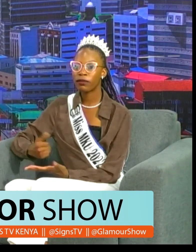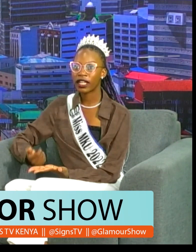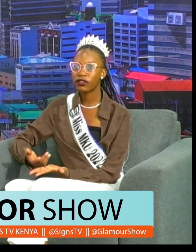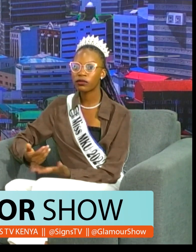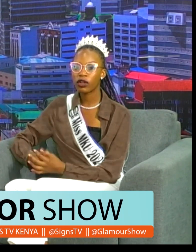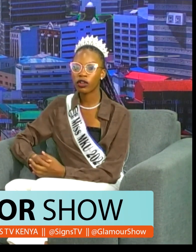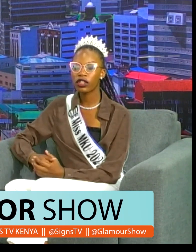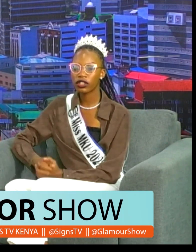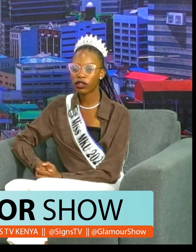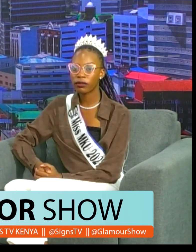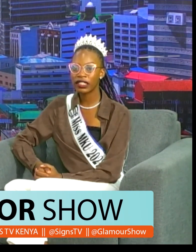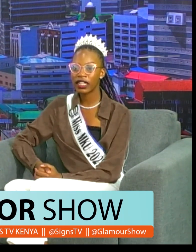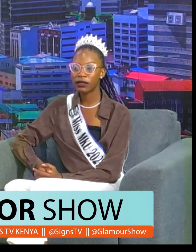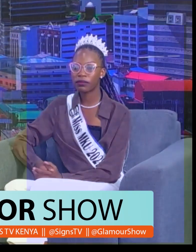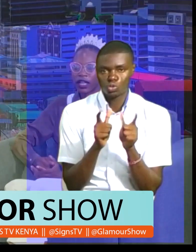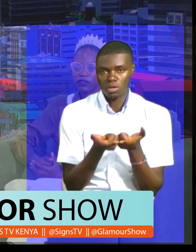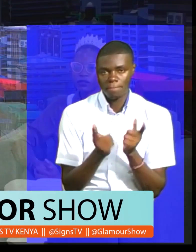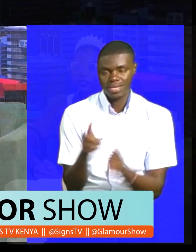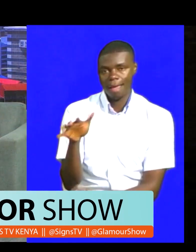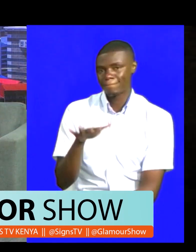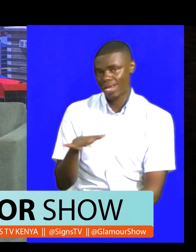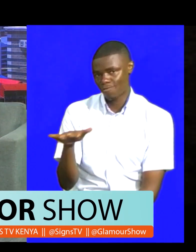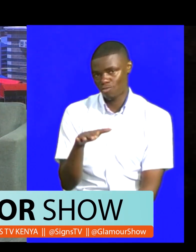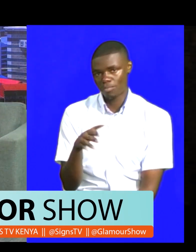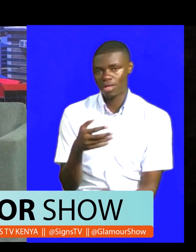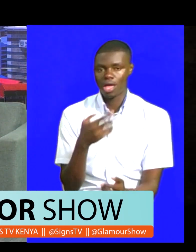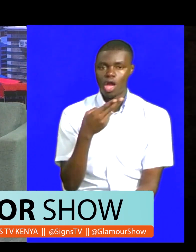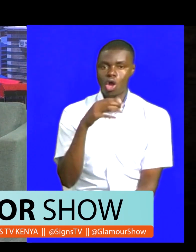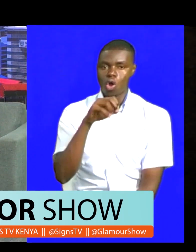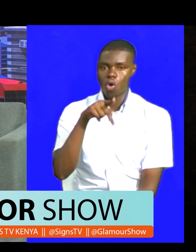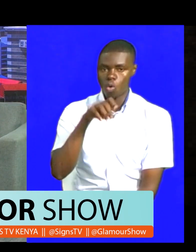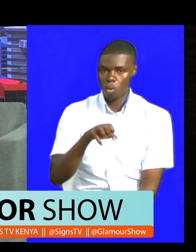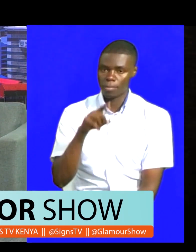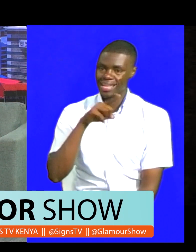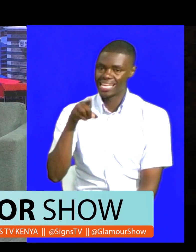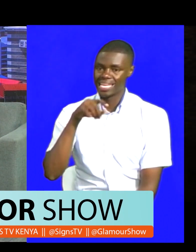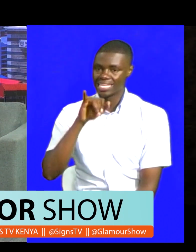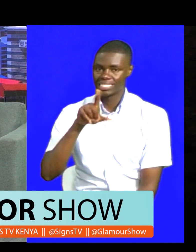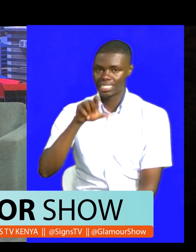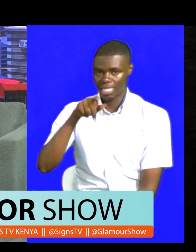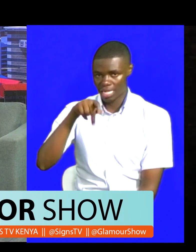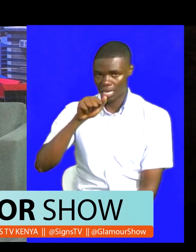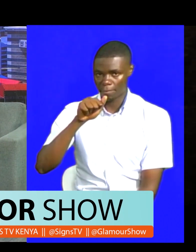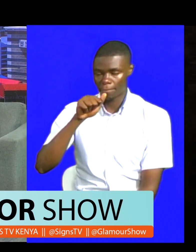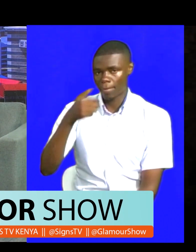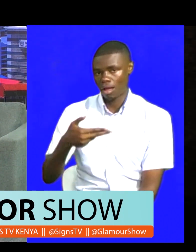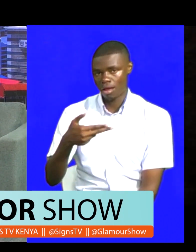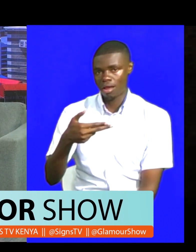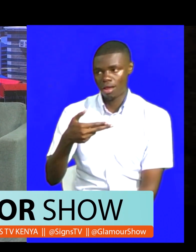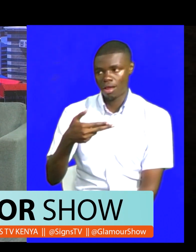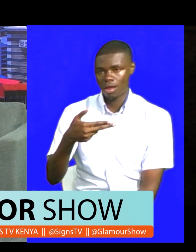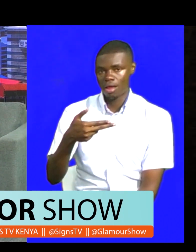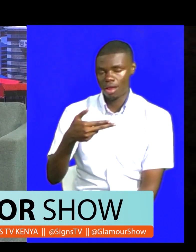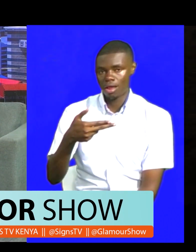all platforms, on all social media platforms as Hope Zilpa. Zilpa for